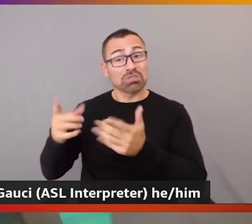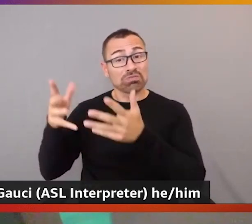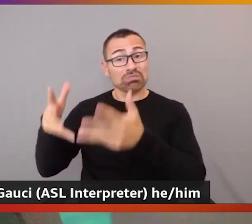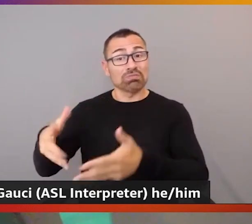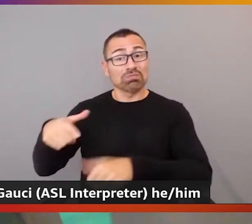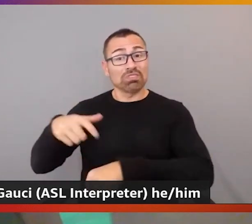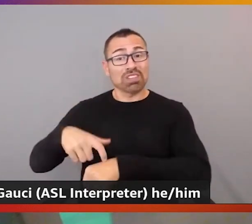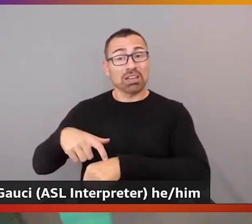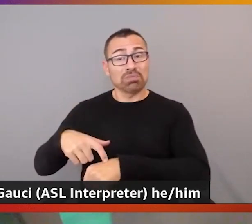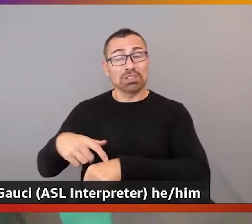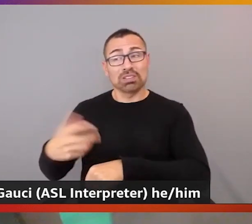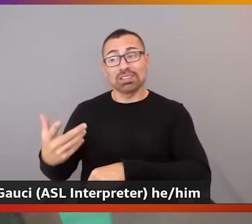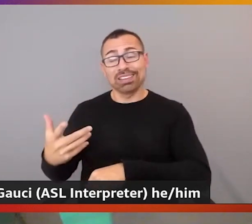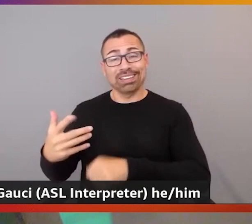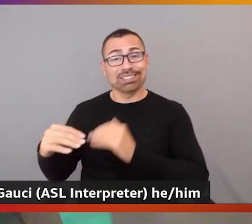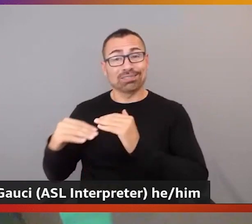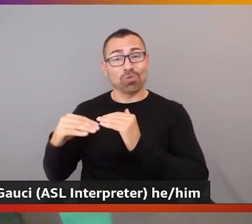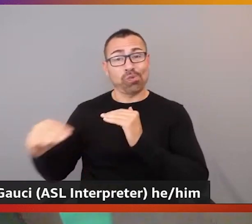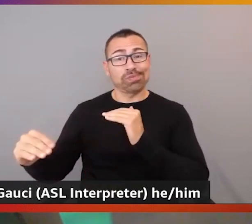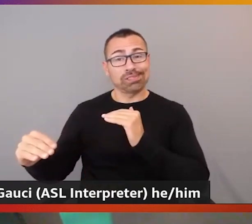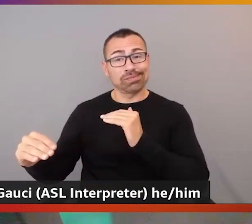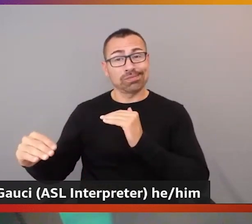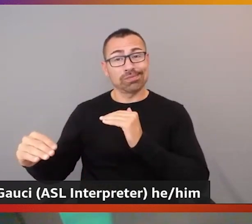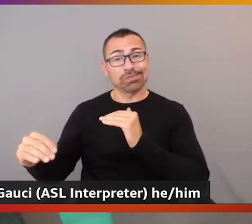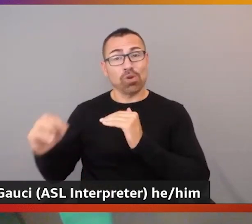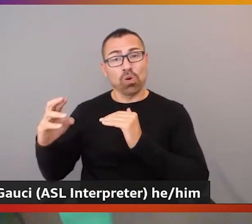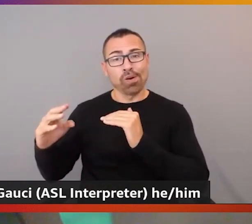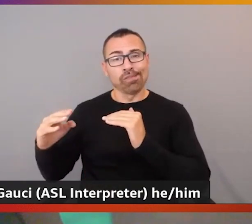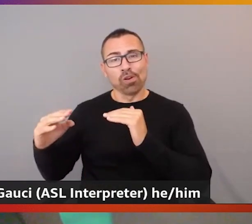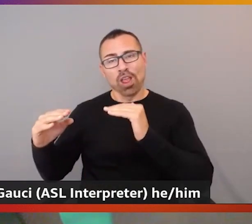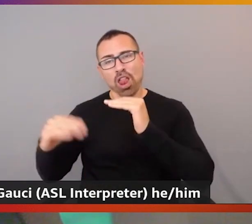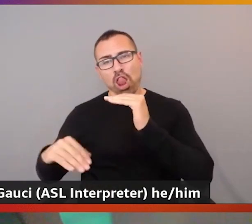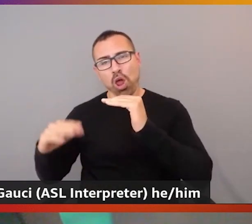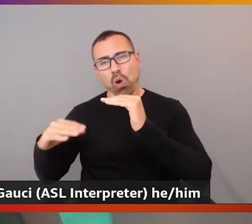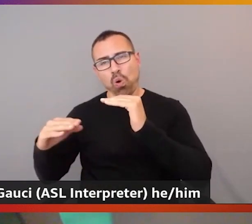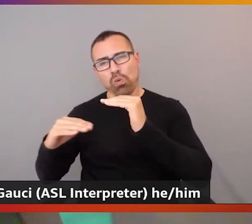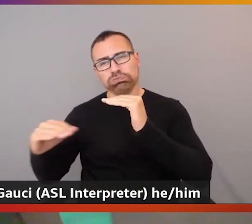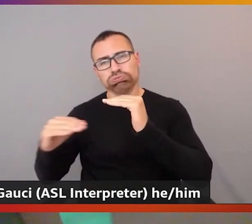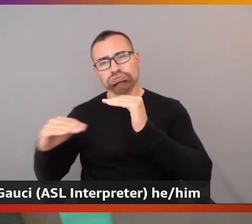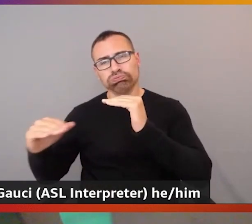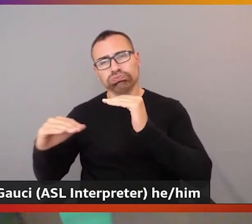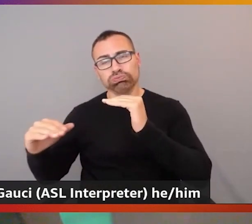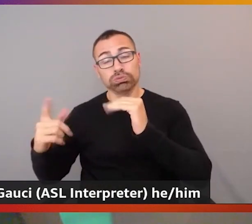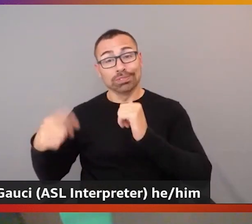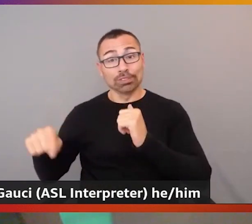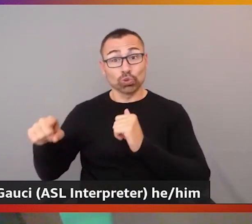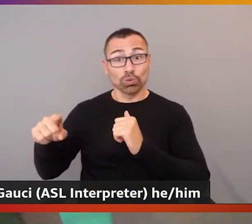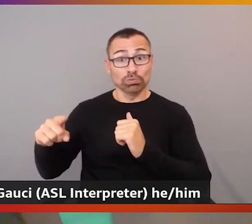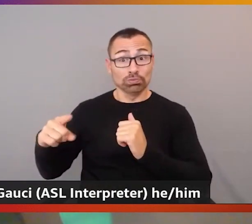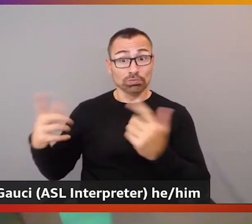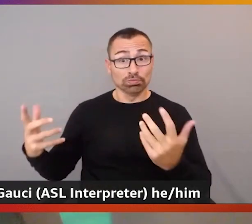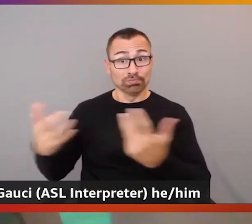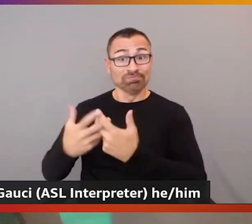it's either dormant or you have very low baseline activity. So in that case, it is a great fit because